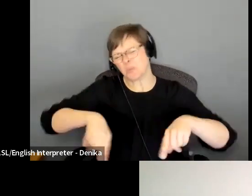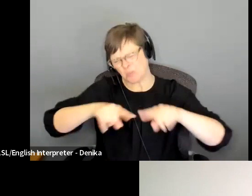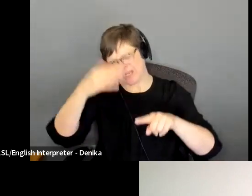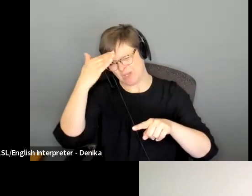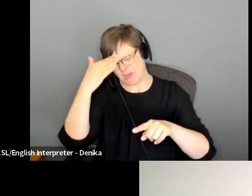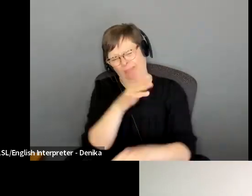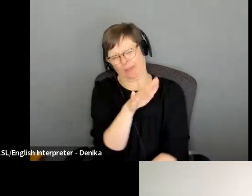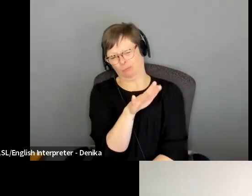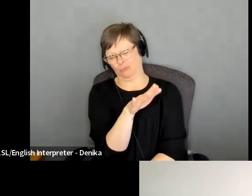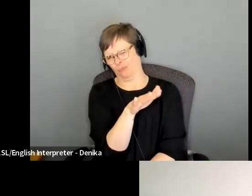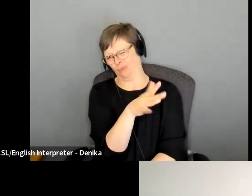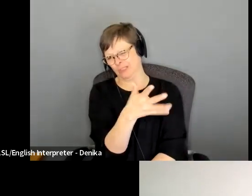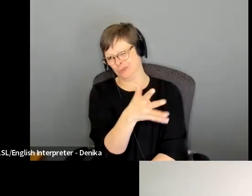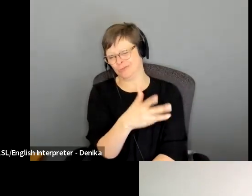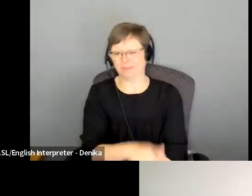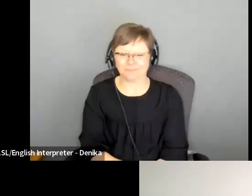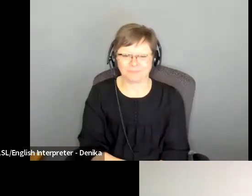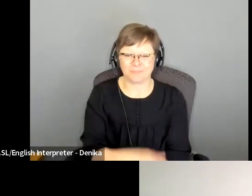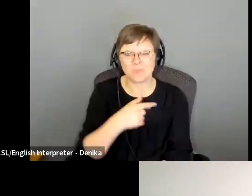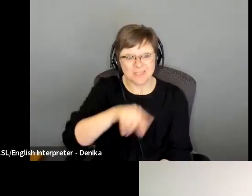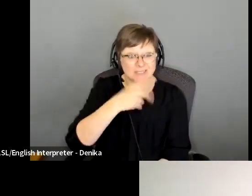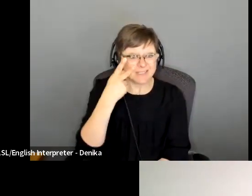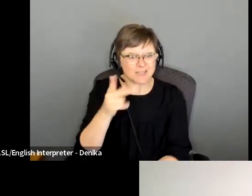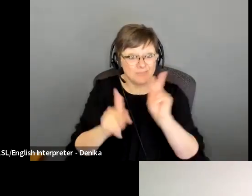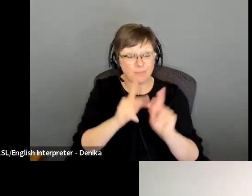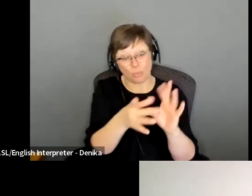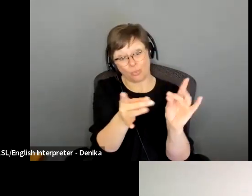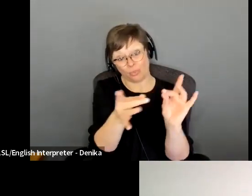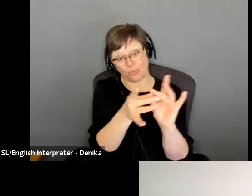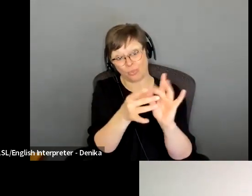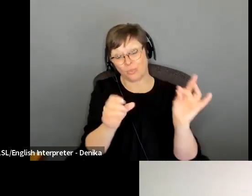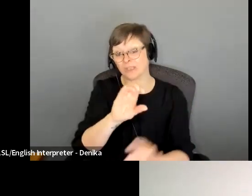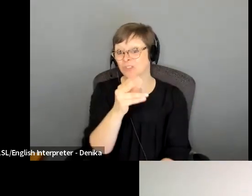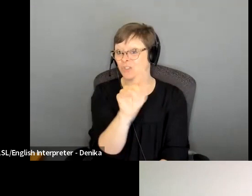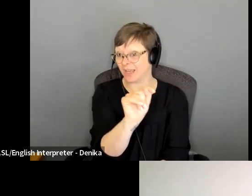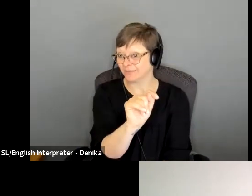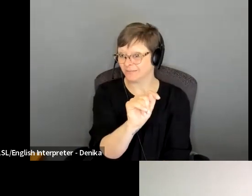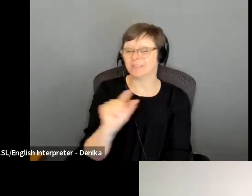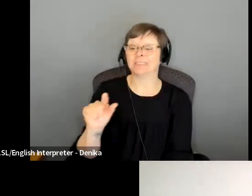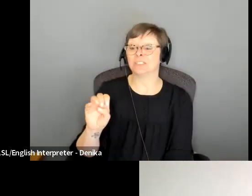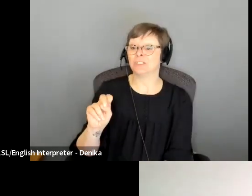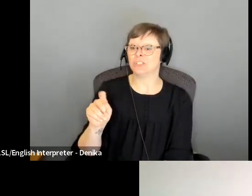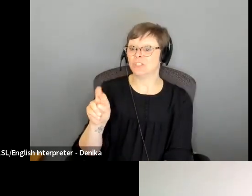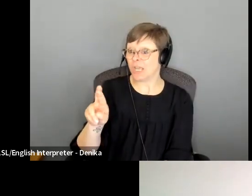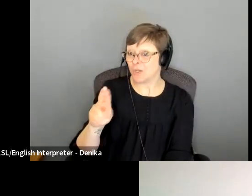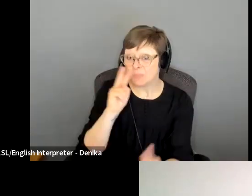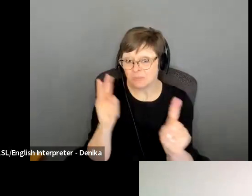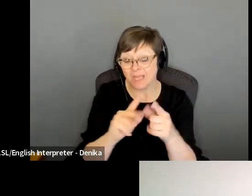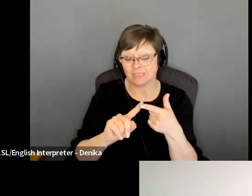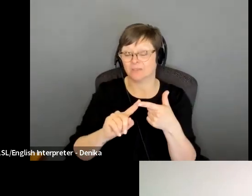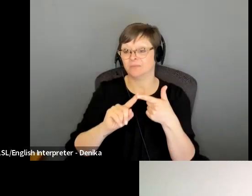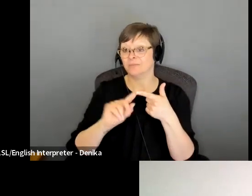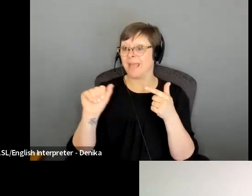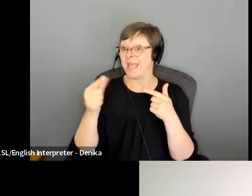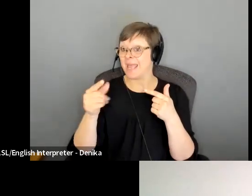there. We're even seeing people talk about it in the chat from a gender perspective or an age perspective, or